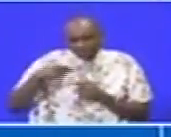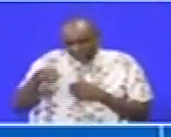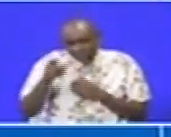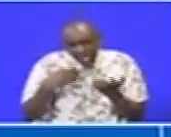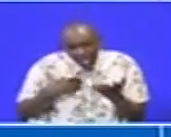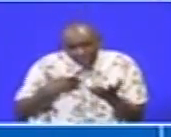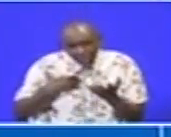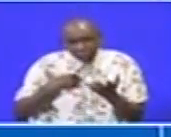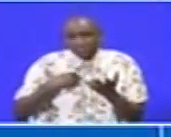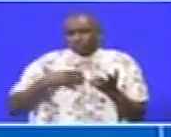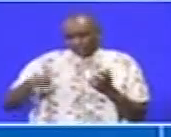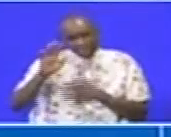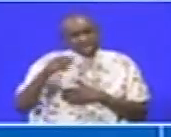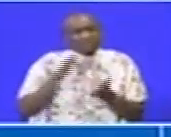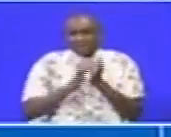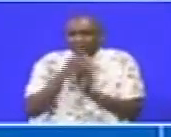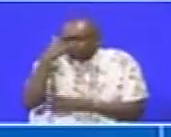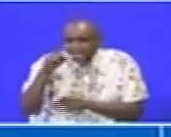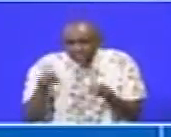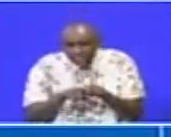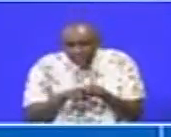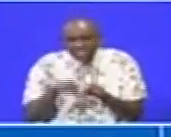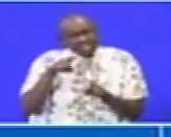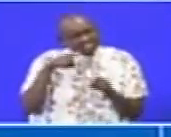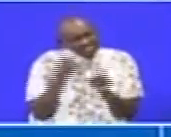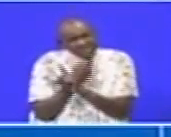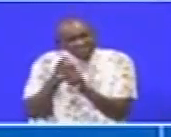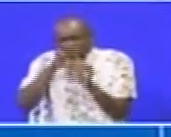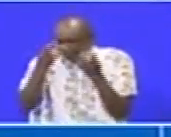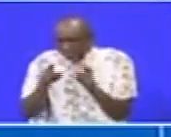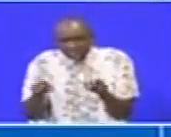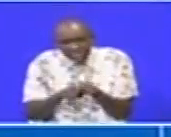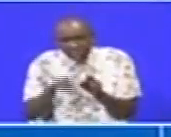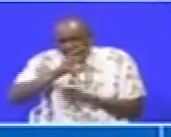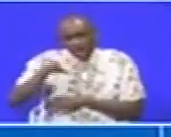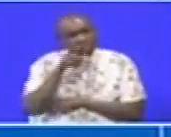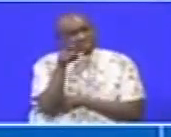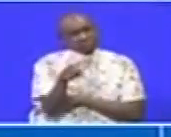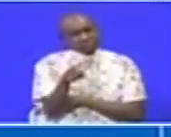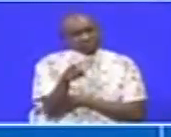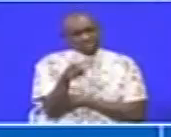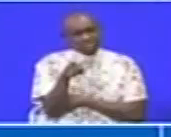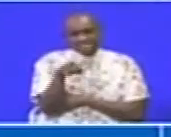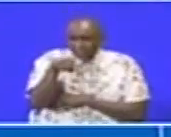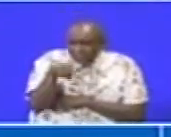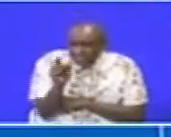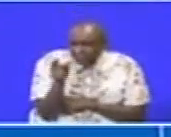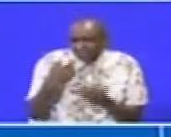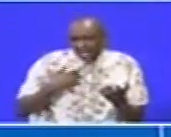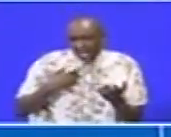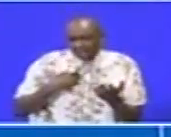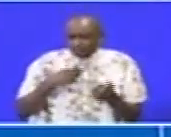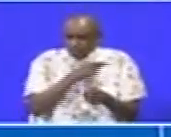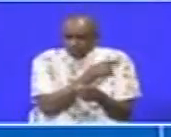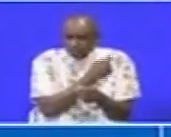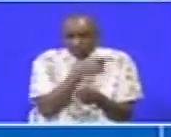was born blind. Now, their story is a reflection of several other families in the same county. We observed them at their home and at an eye hospital, and